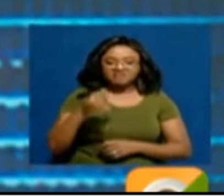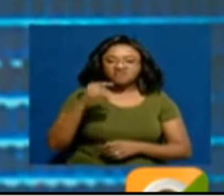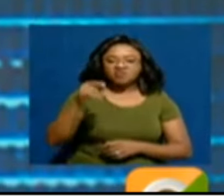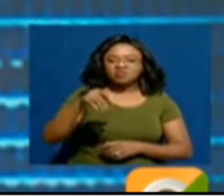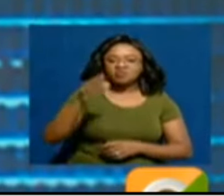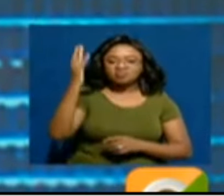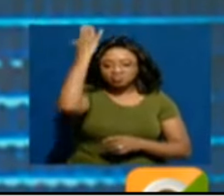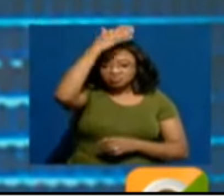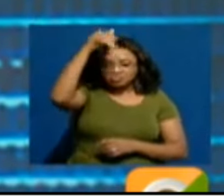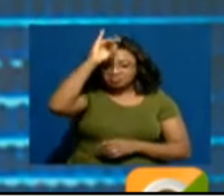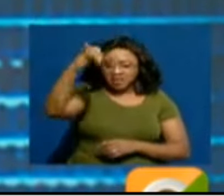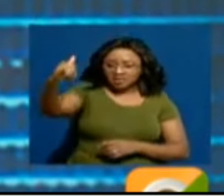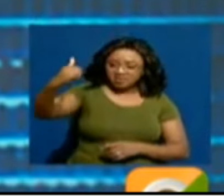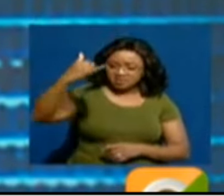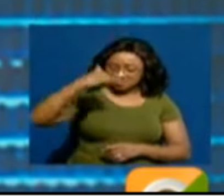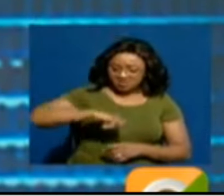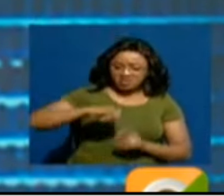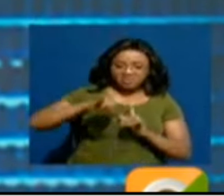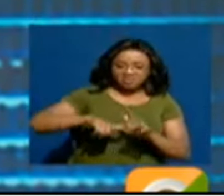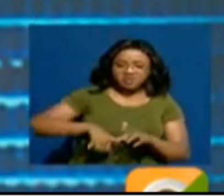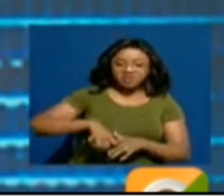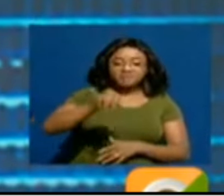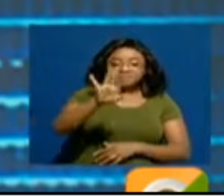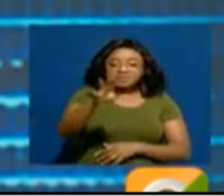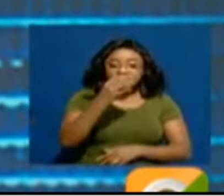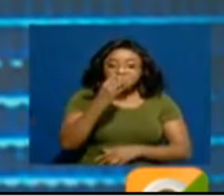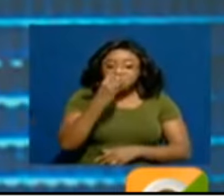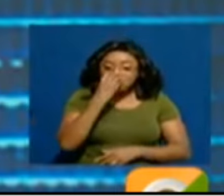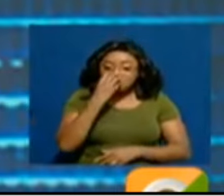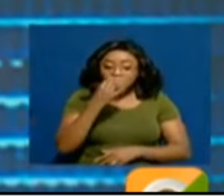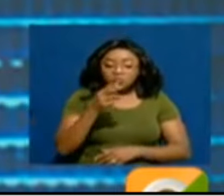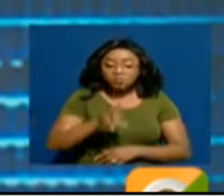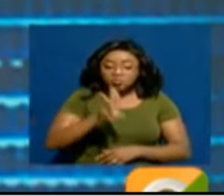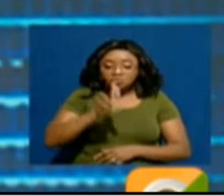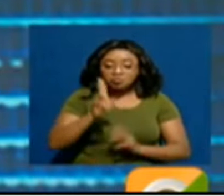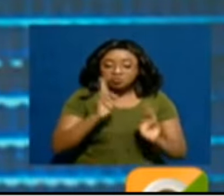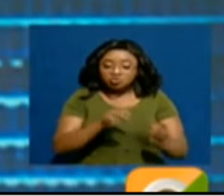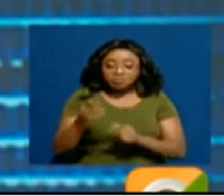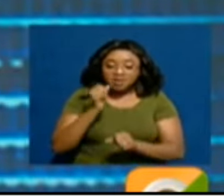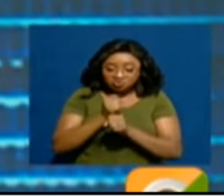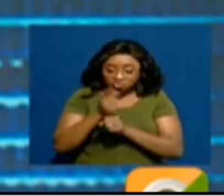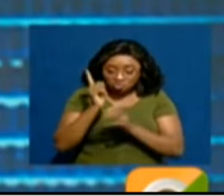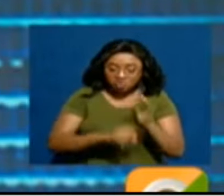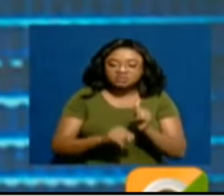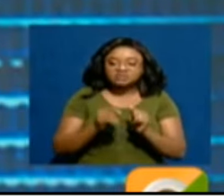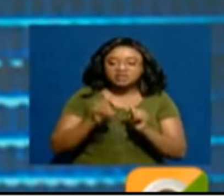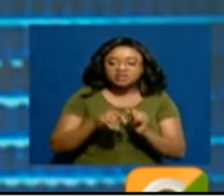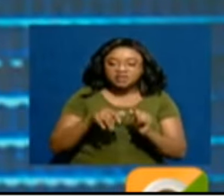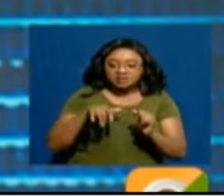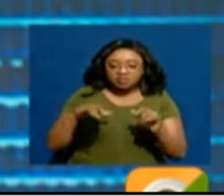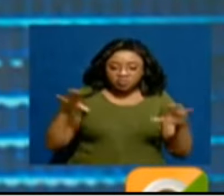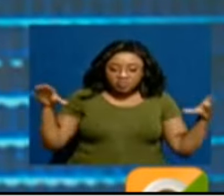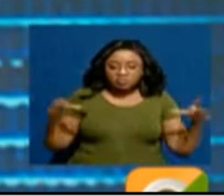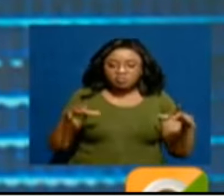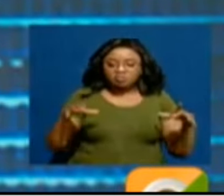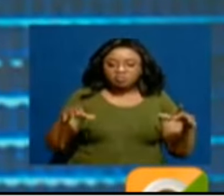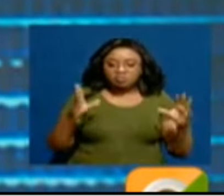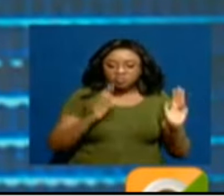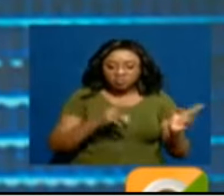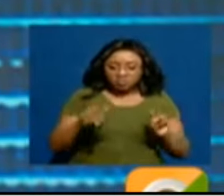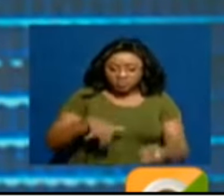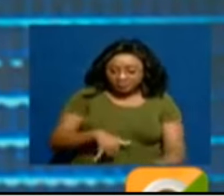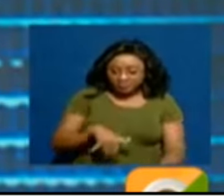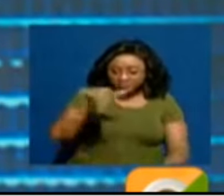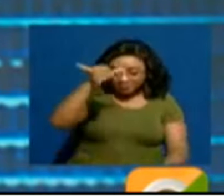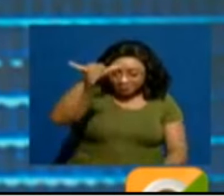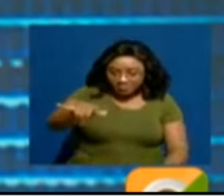flies and then flies. In fact, what Uhuru would do, he would fly to Dubai with a Fokker jet, mm-hmm. then